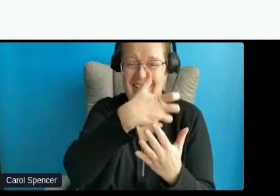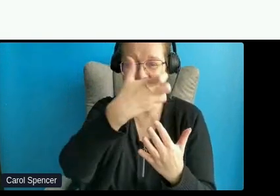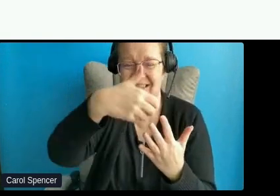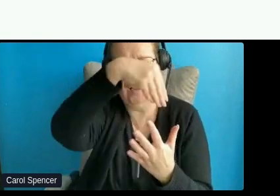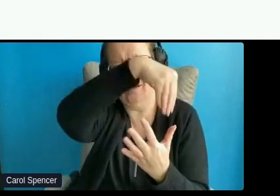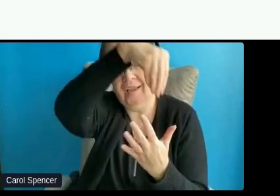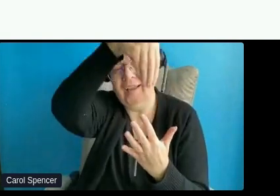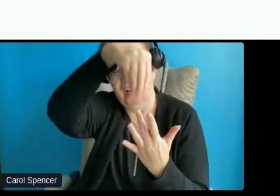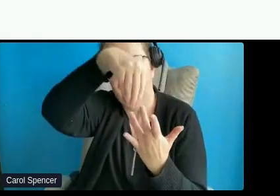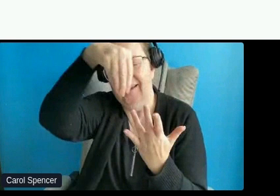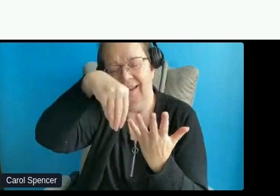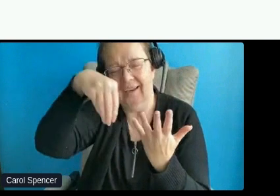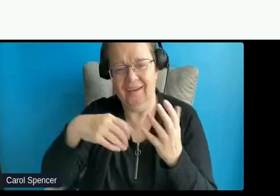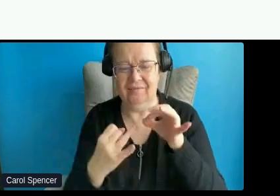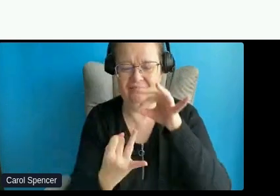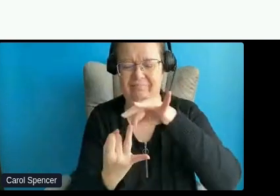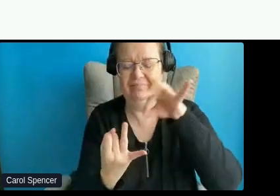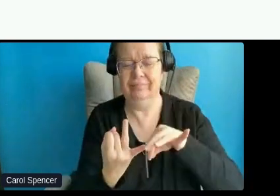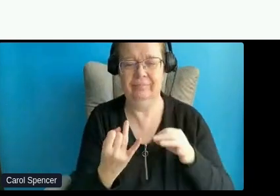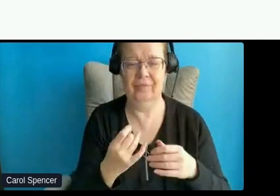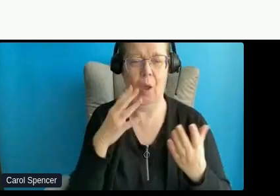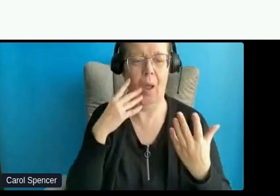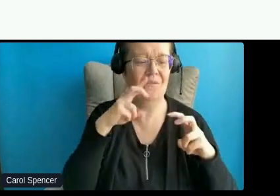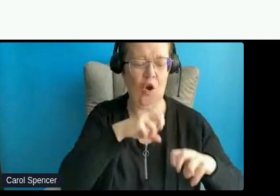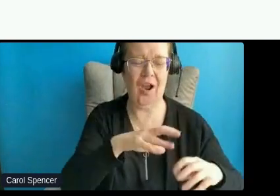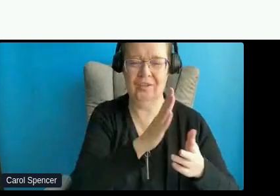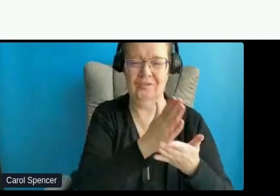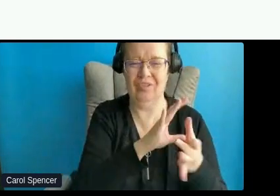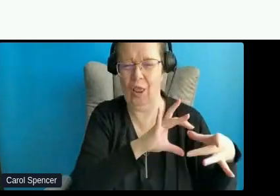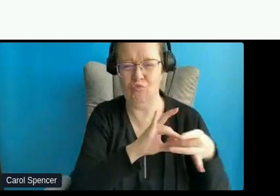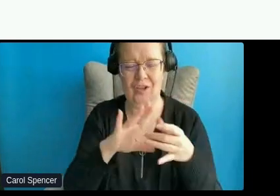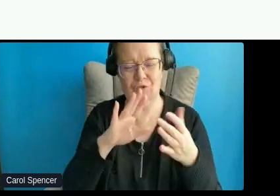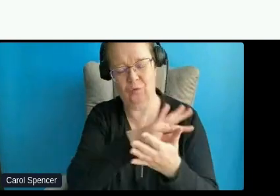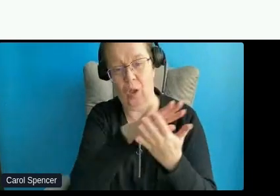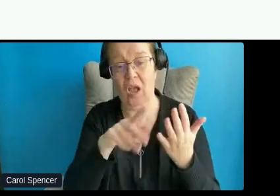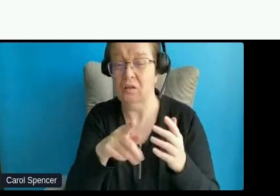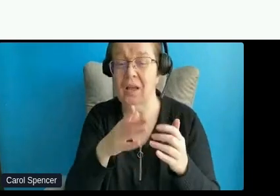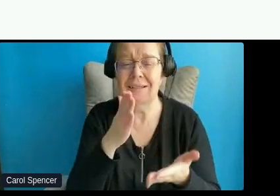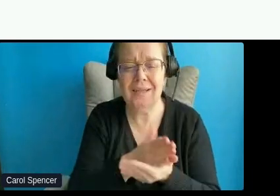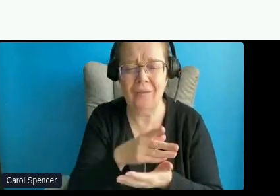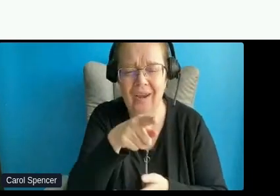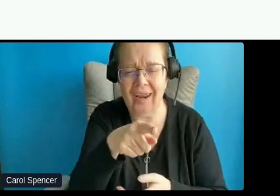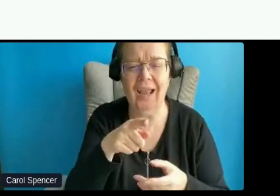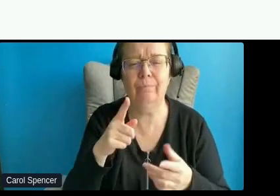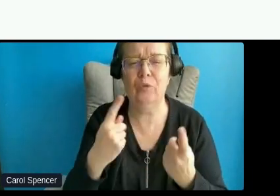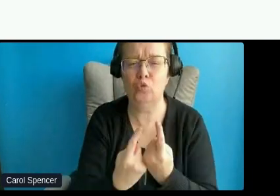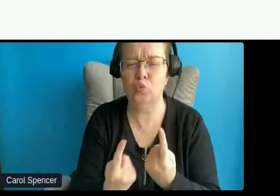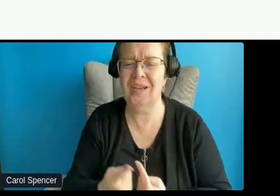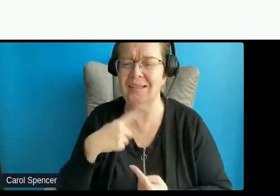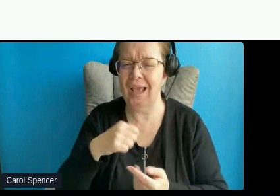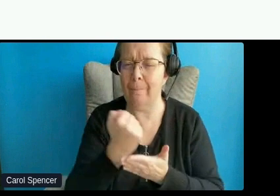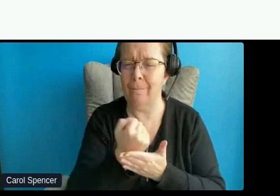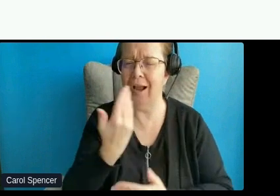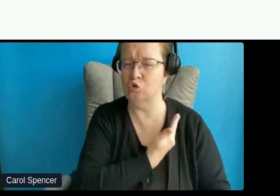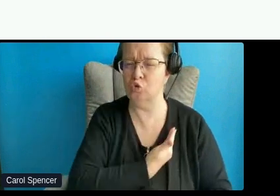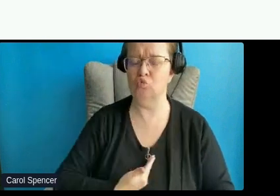findings that apply to all sorts of sectors in there. Especially utilities and banking and insurance, which had